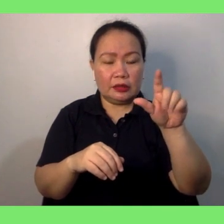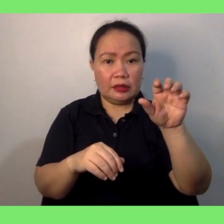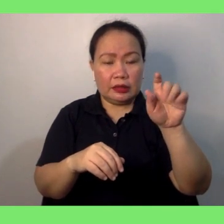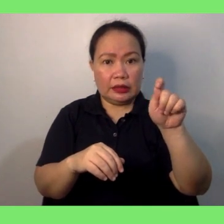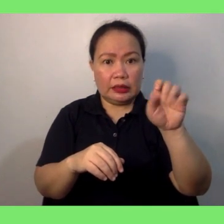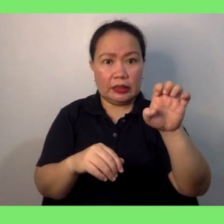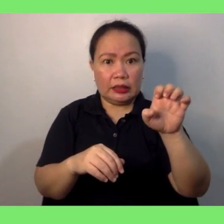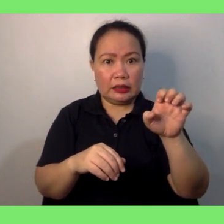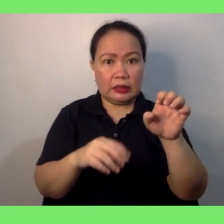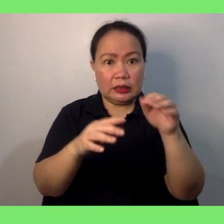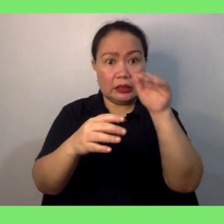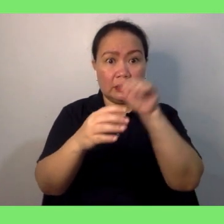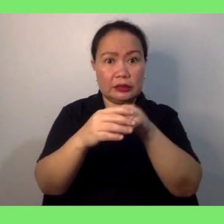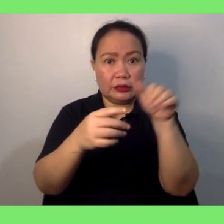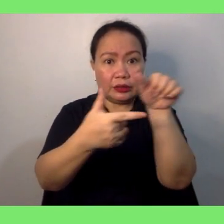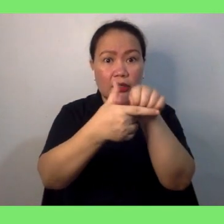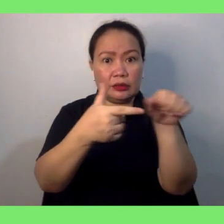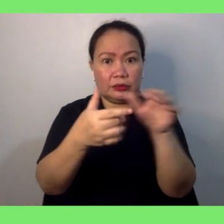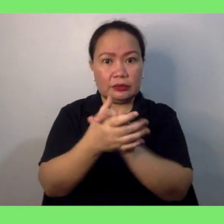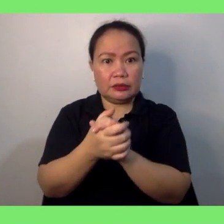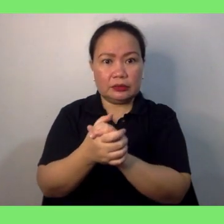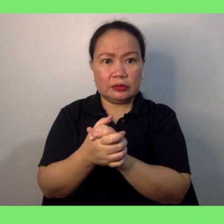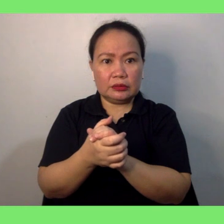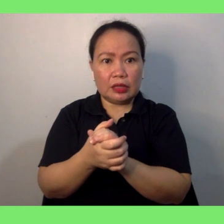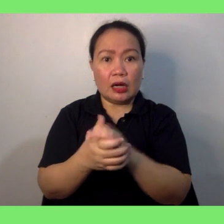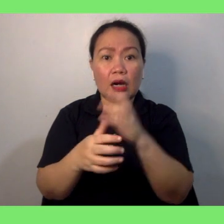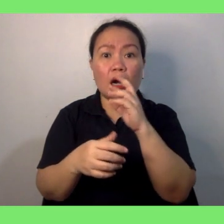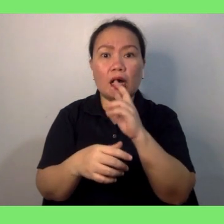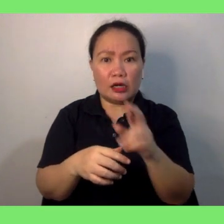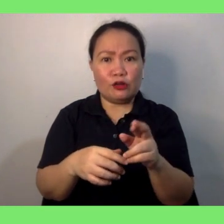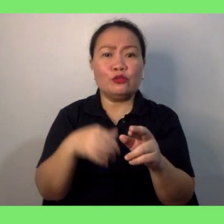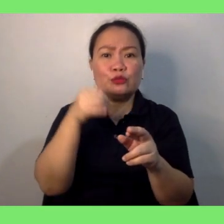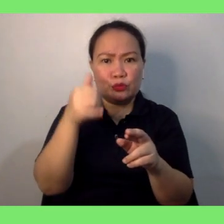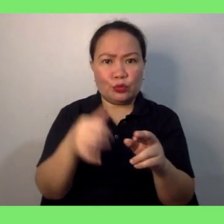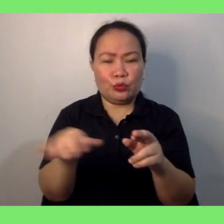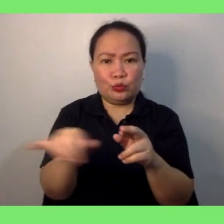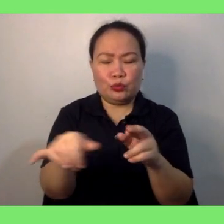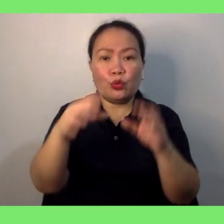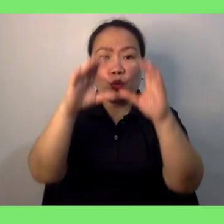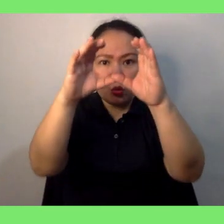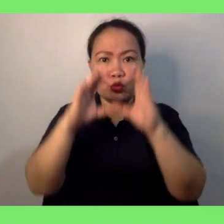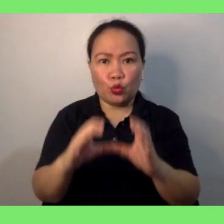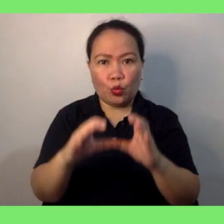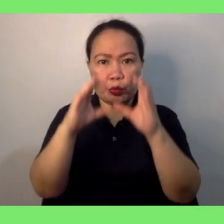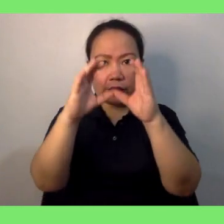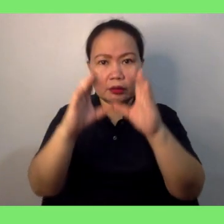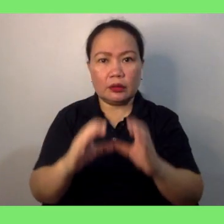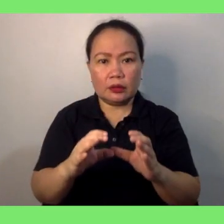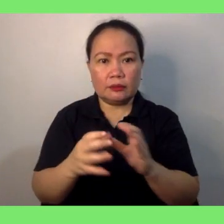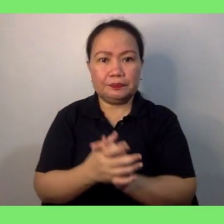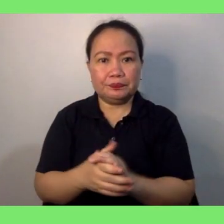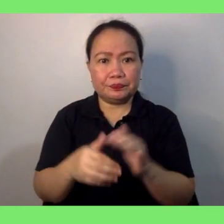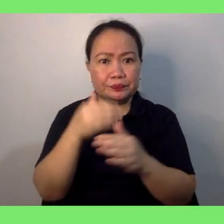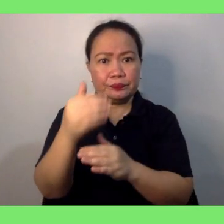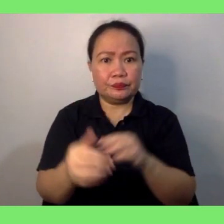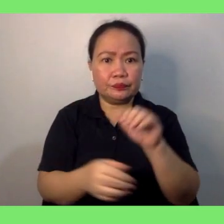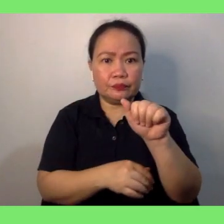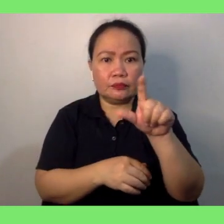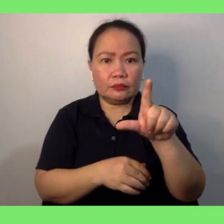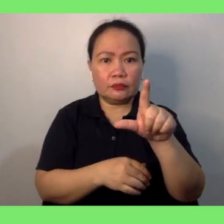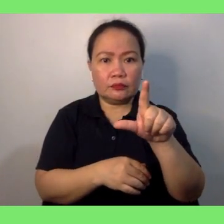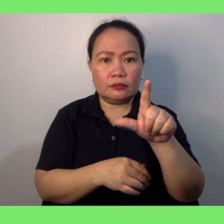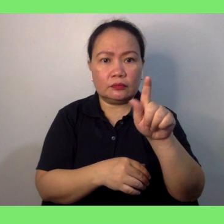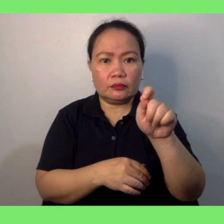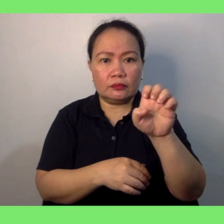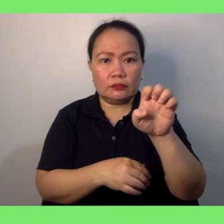rin. So, ibig sabihin, alternate interior angles are also congruent. Next, how